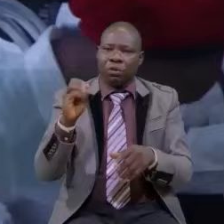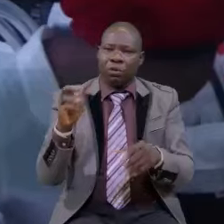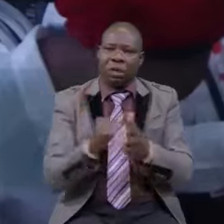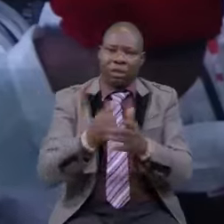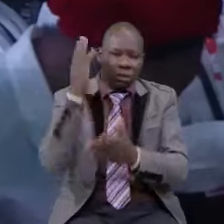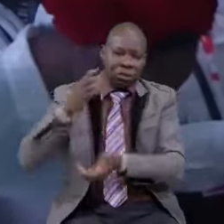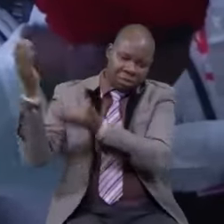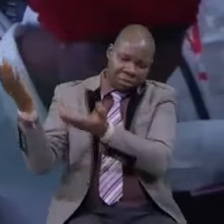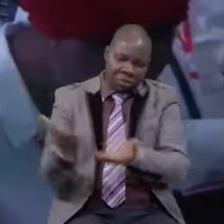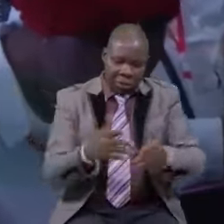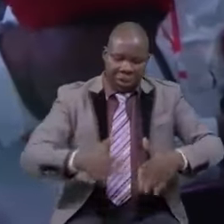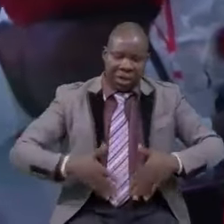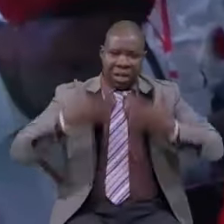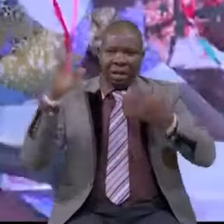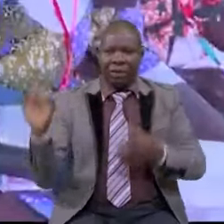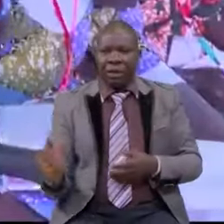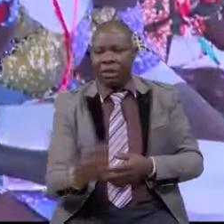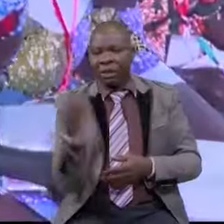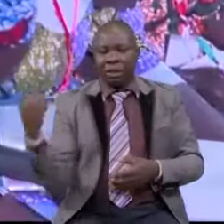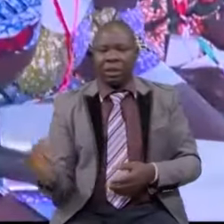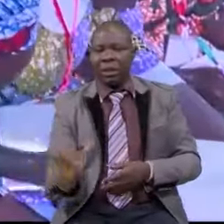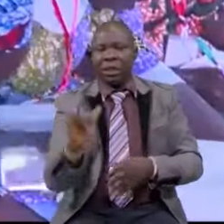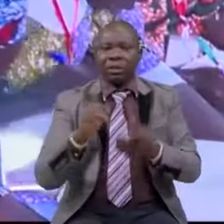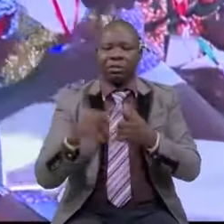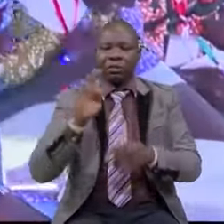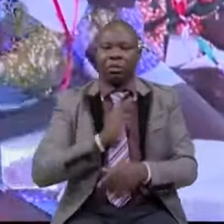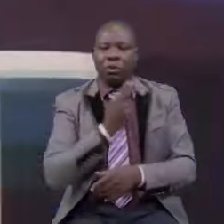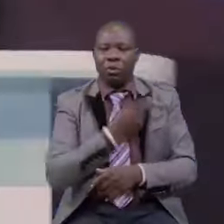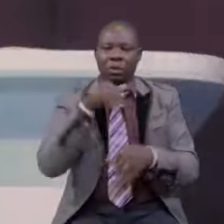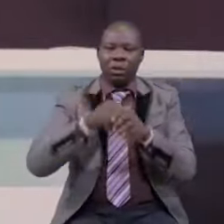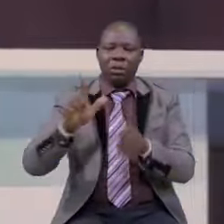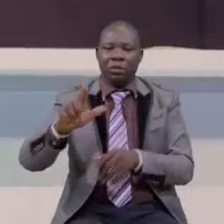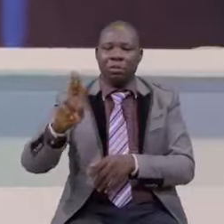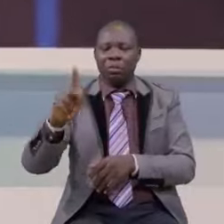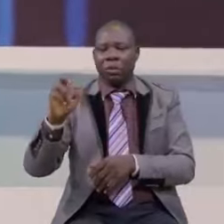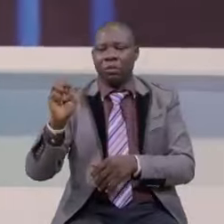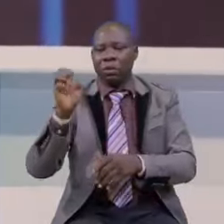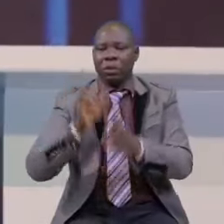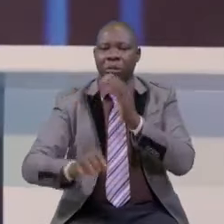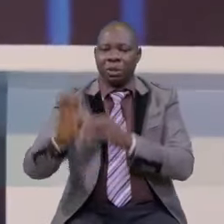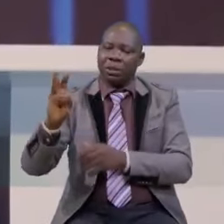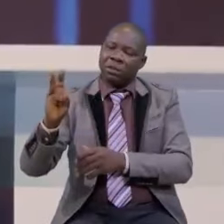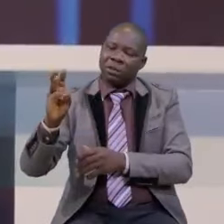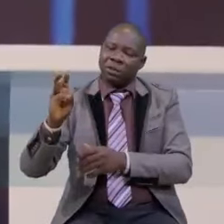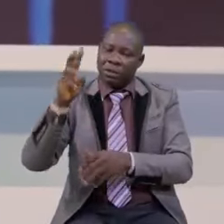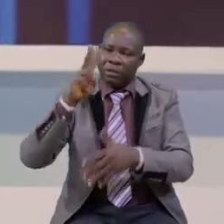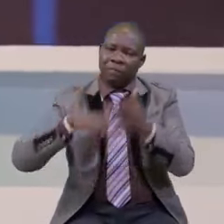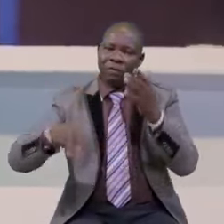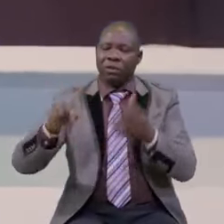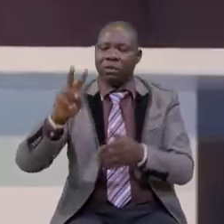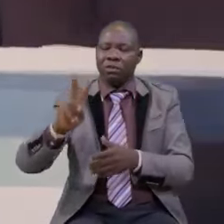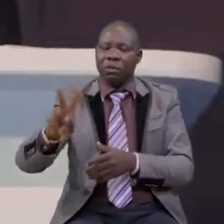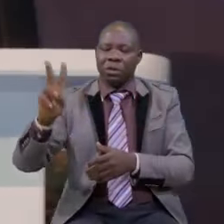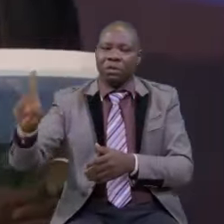life eternal unto us. It tells us in Luke chapter 16, I'm reading from verse 22. Verse